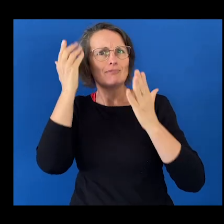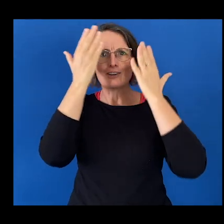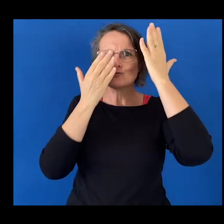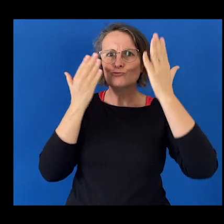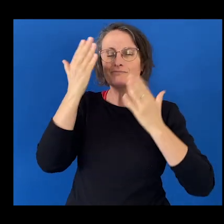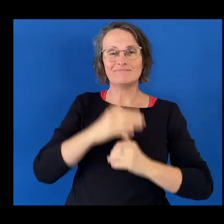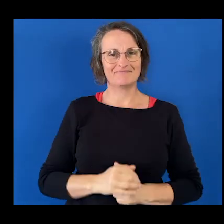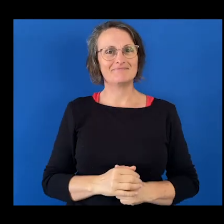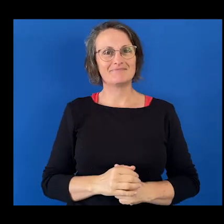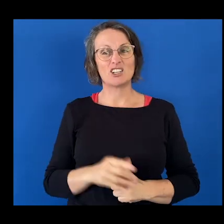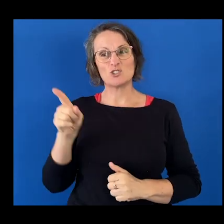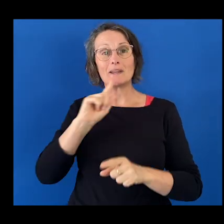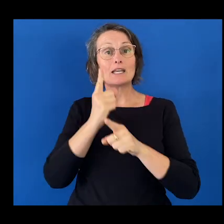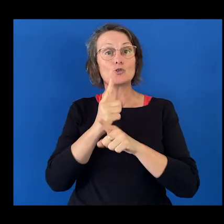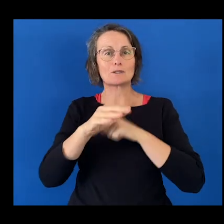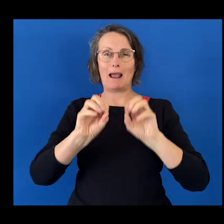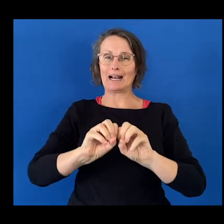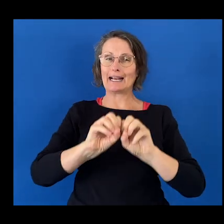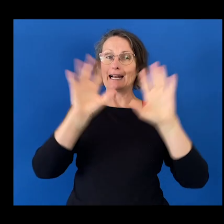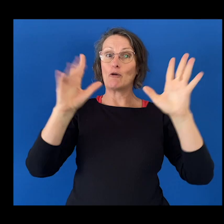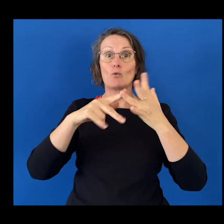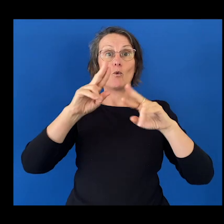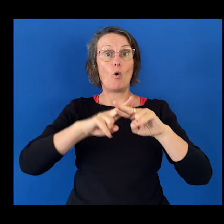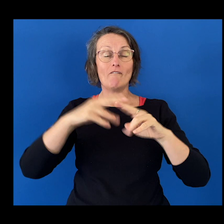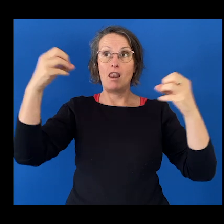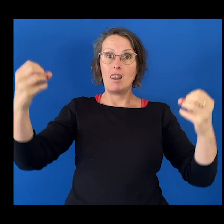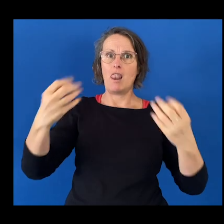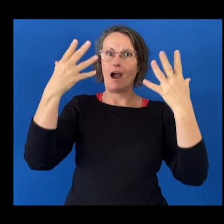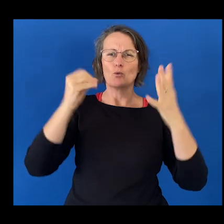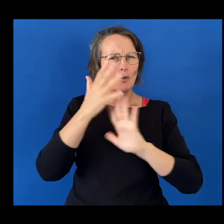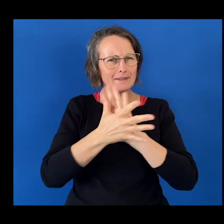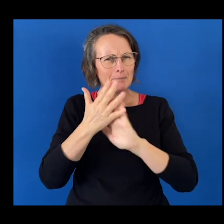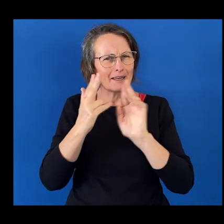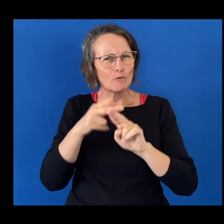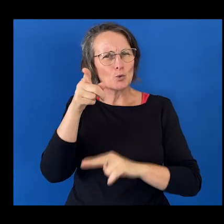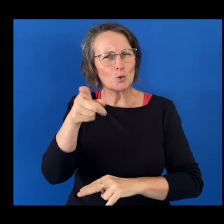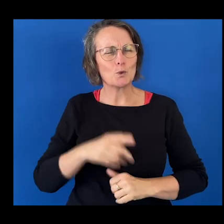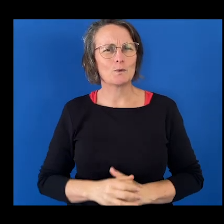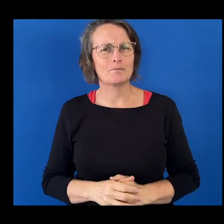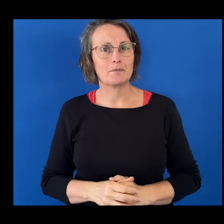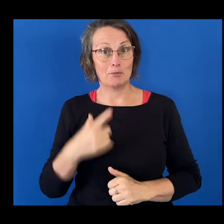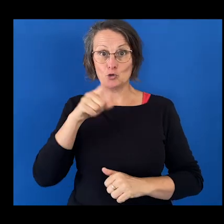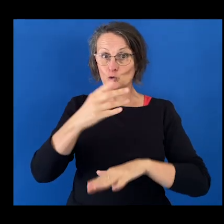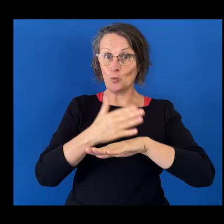Matisse Alive. That clarity of light, what does that mean for you as an artist who works in this hemisphere?